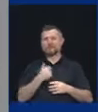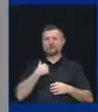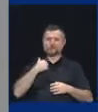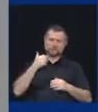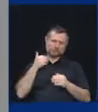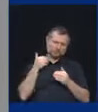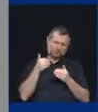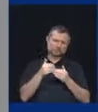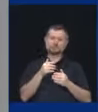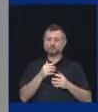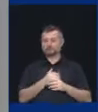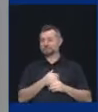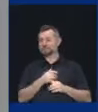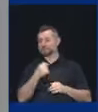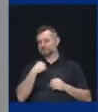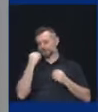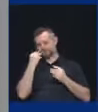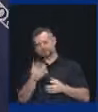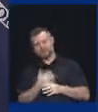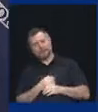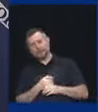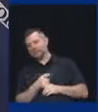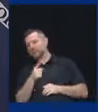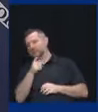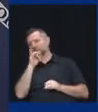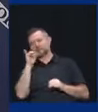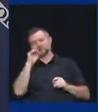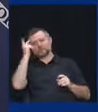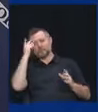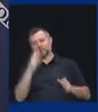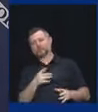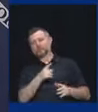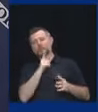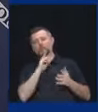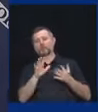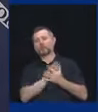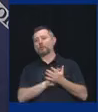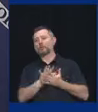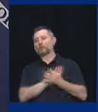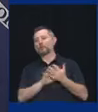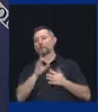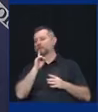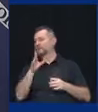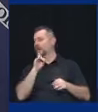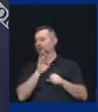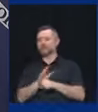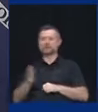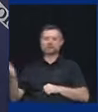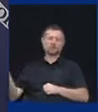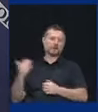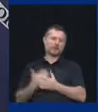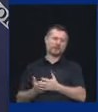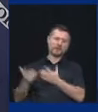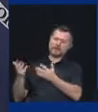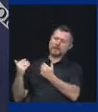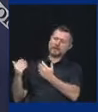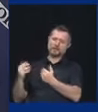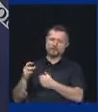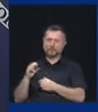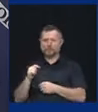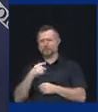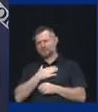so I don't want to give you a date. That's a politician's answer. Politician's answer. I've been with you a long You're time. A doctor. Yes. That's the answer I give. Give